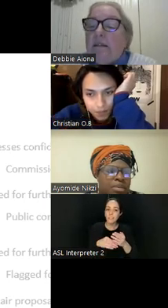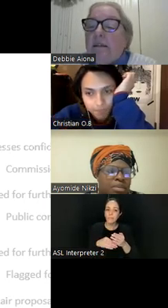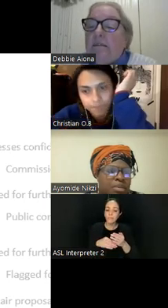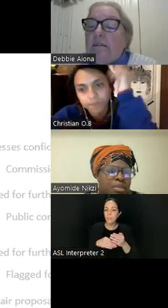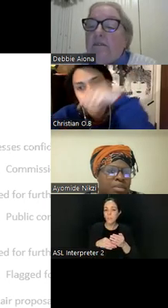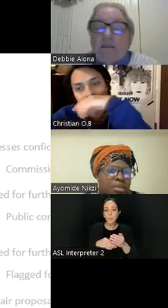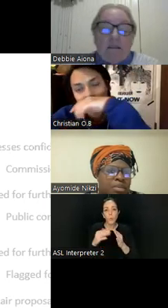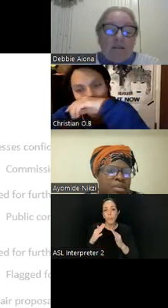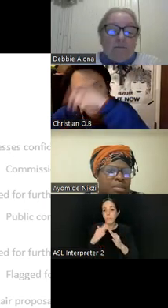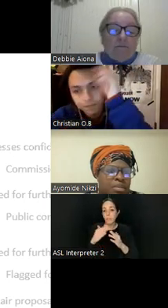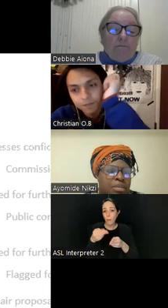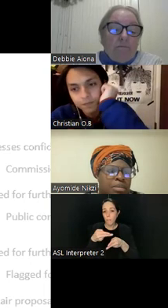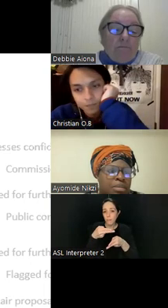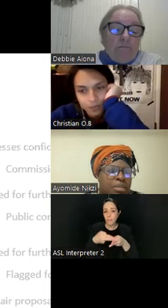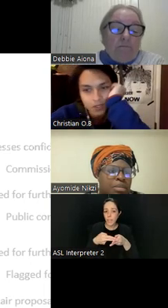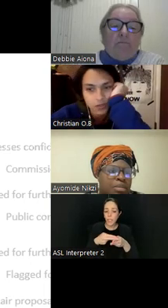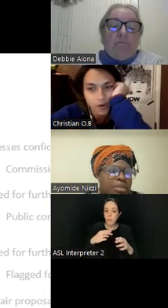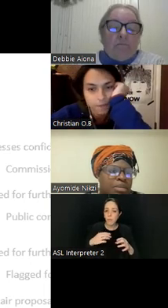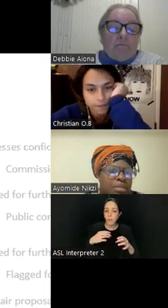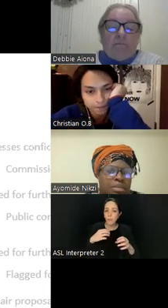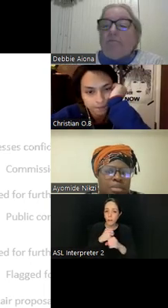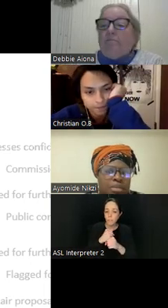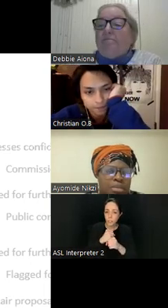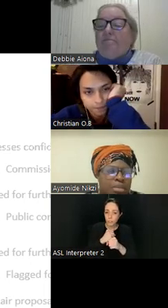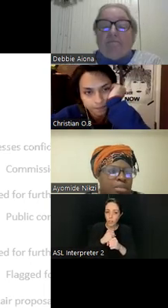So I'd like to suggest that. That sounds great.